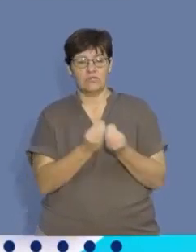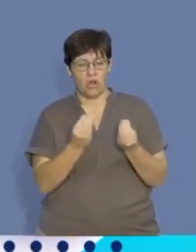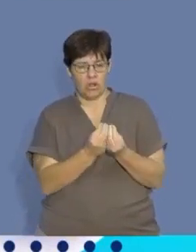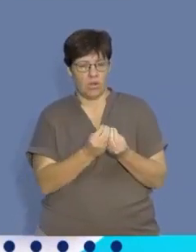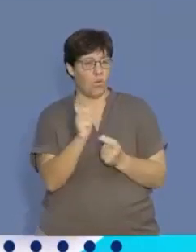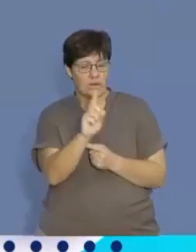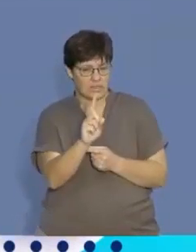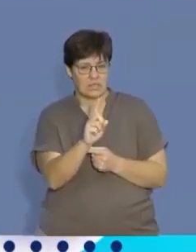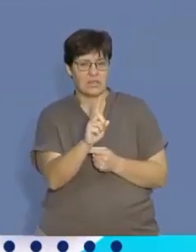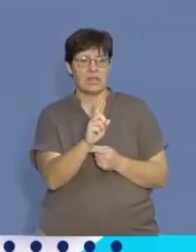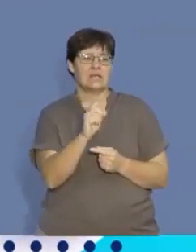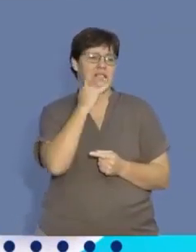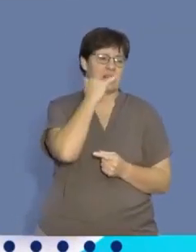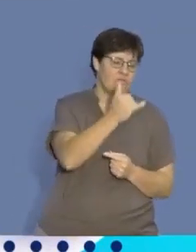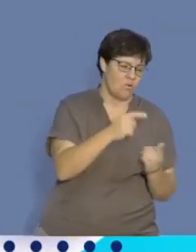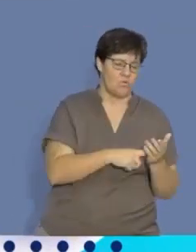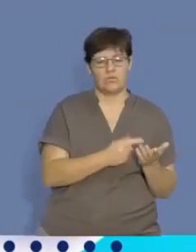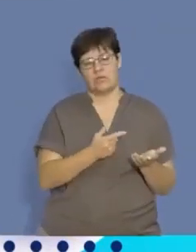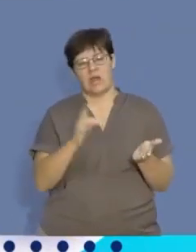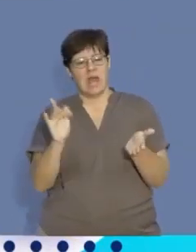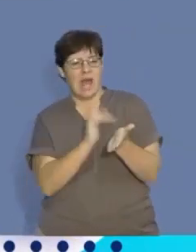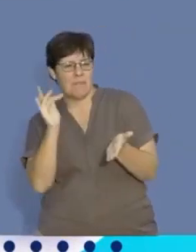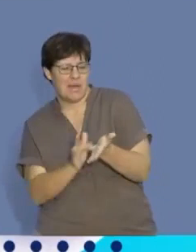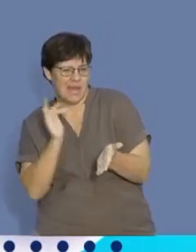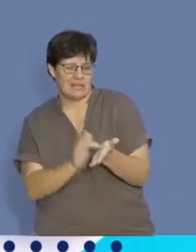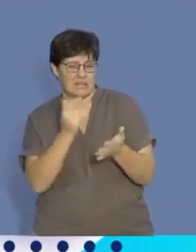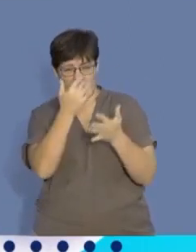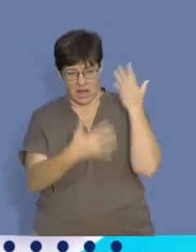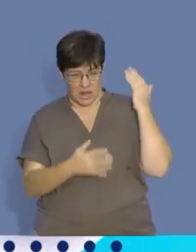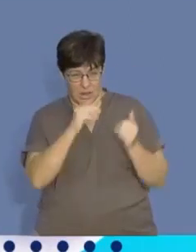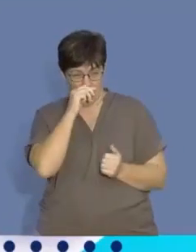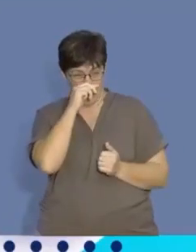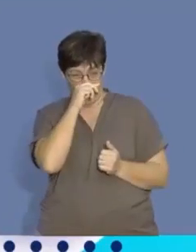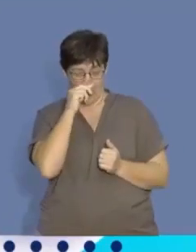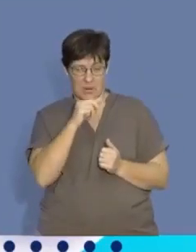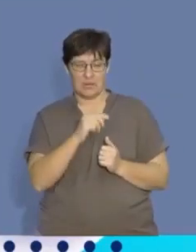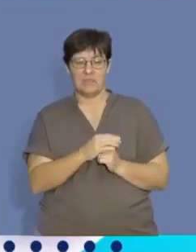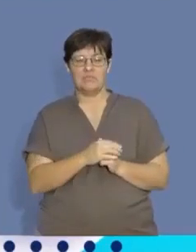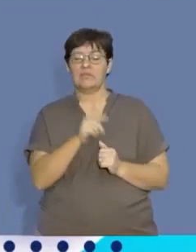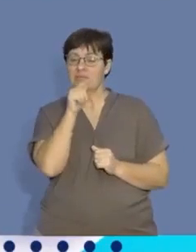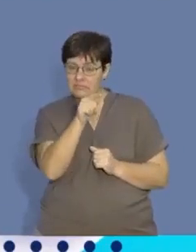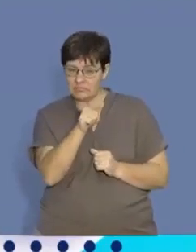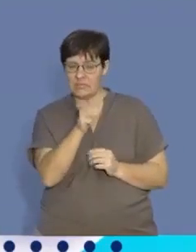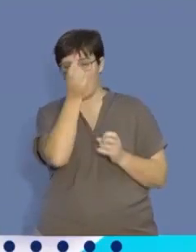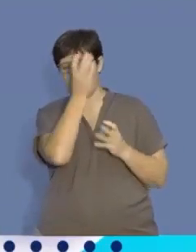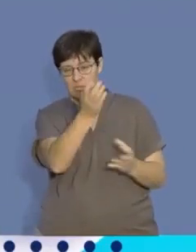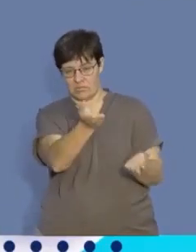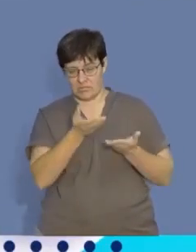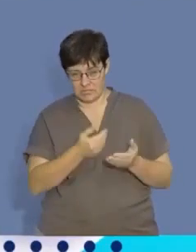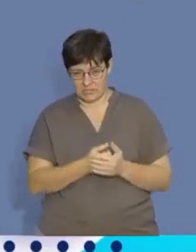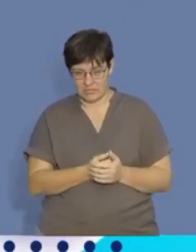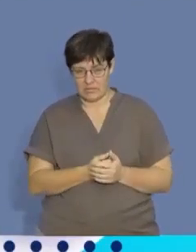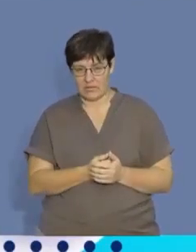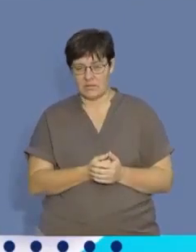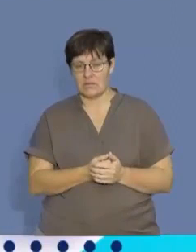obviously they stock electronic goods such as cell phones and iPads. Right at the beginning of the exercise,